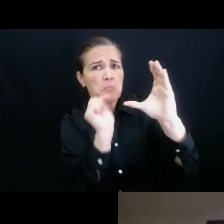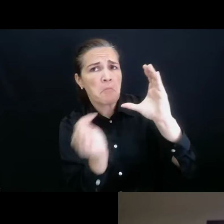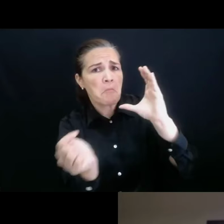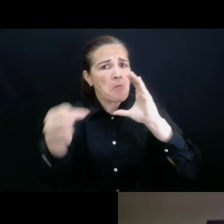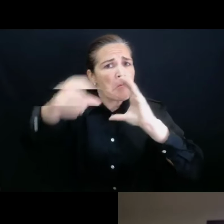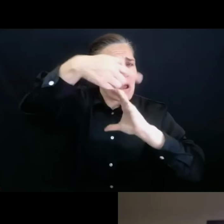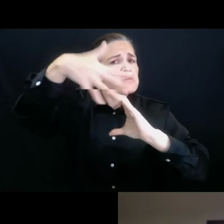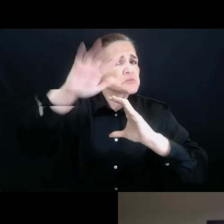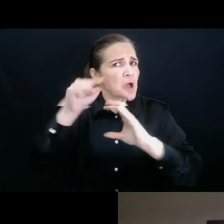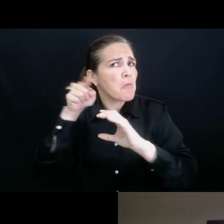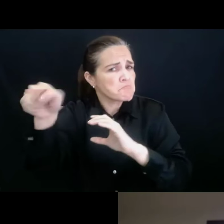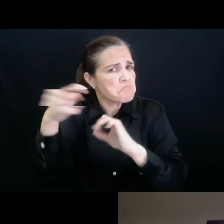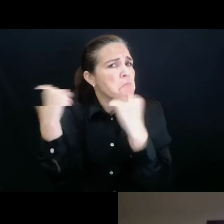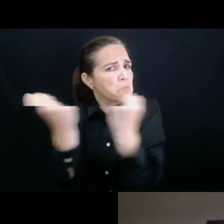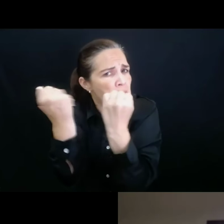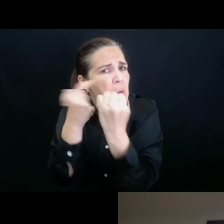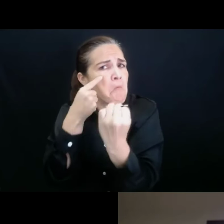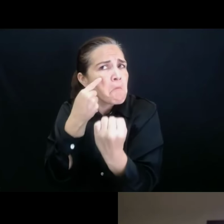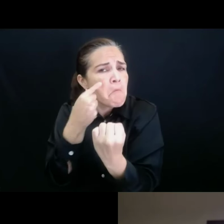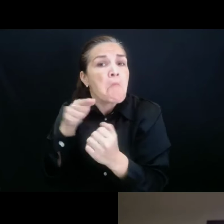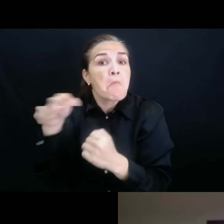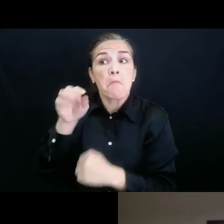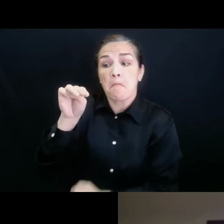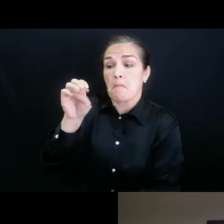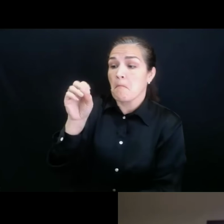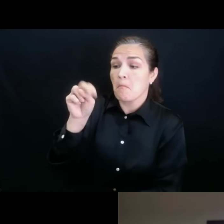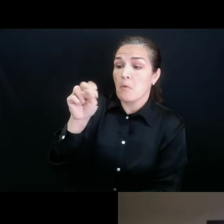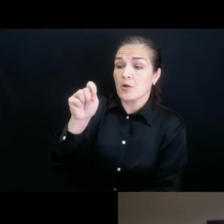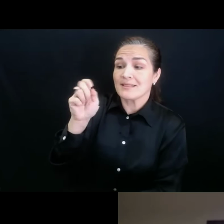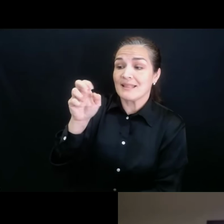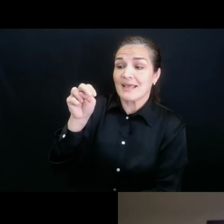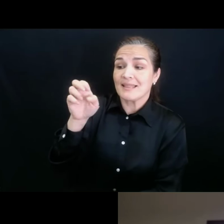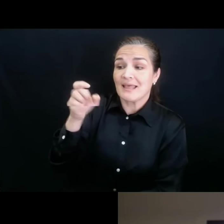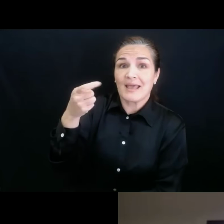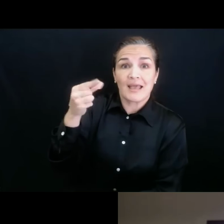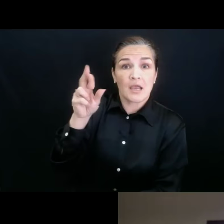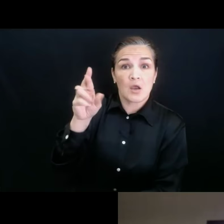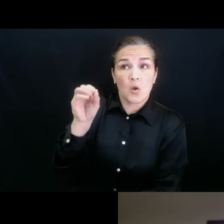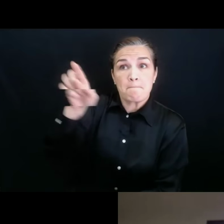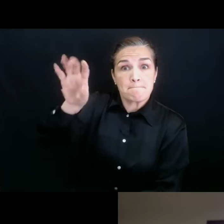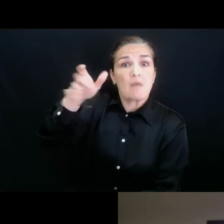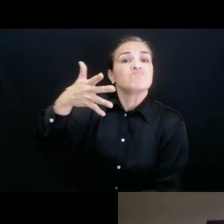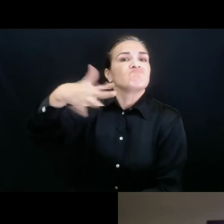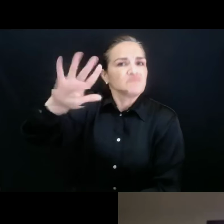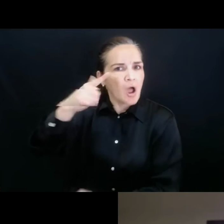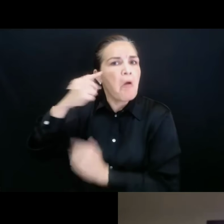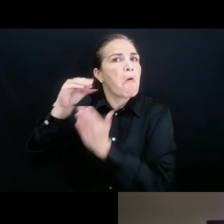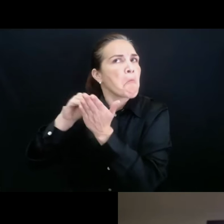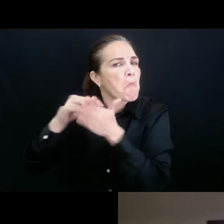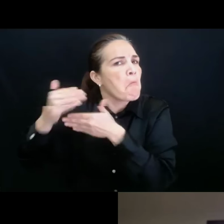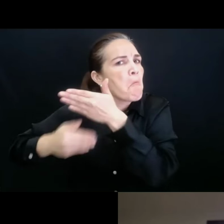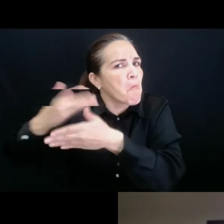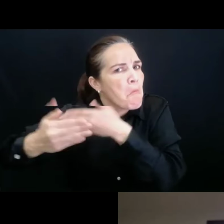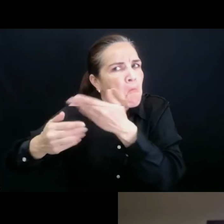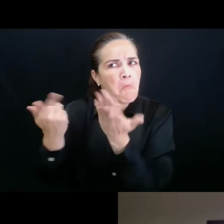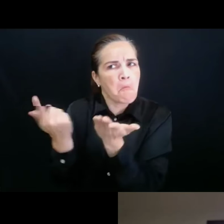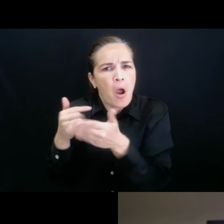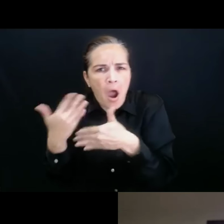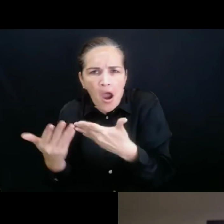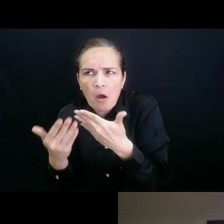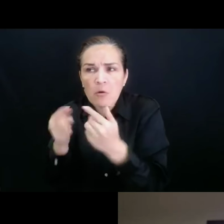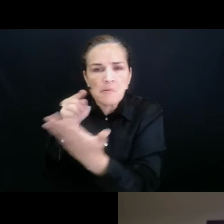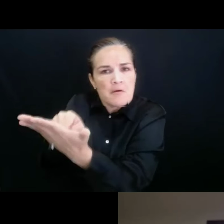several mundo, countries in the específicamente en world, Montenegro. and Y particularly creo in que va a ser una Montenegro. oportunidad And I muy think it'll be interesante a very para interesting que todas las